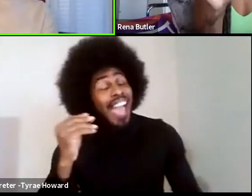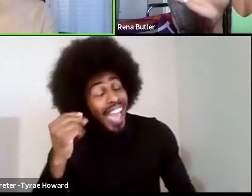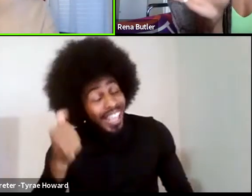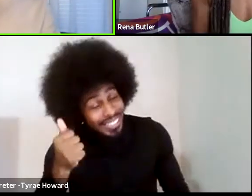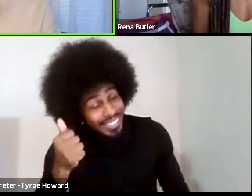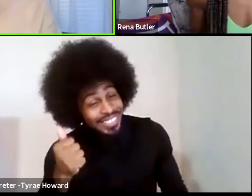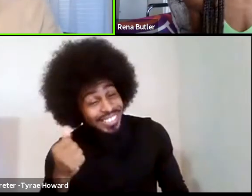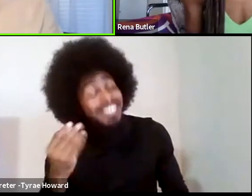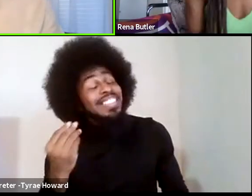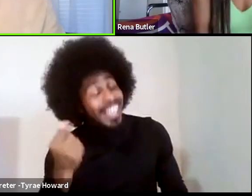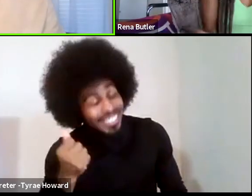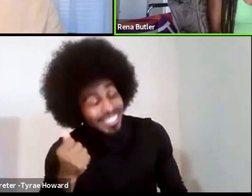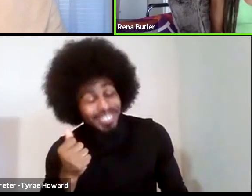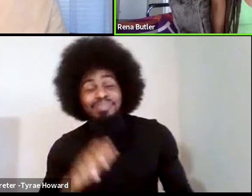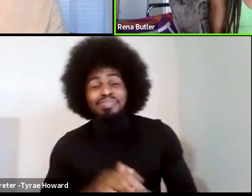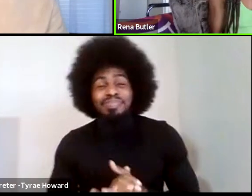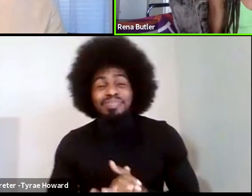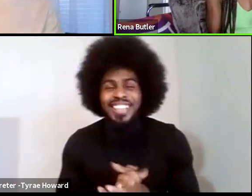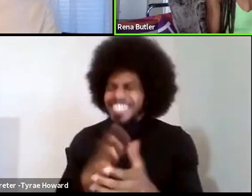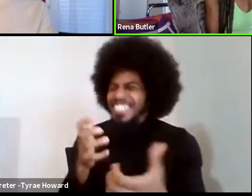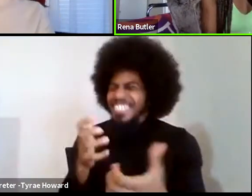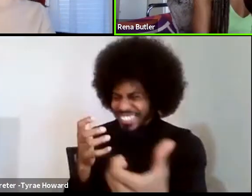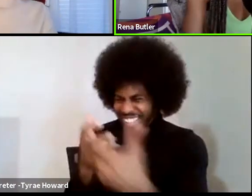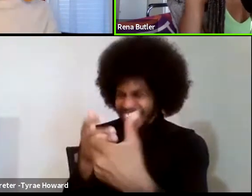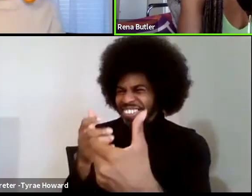Yes. Cheers.